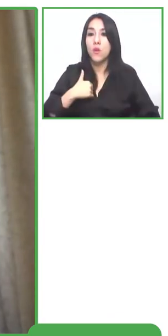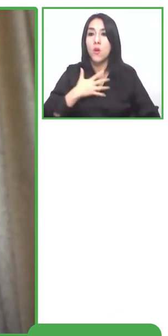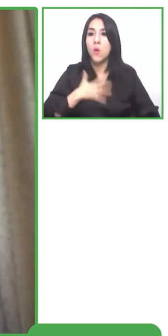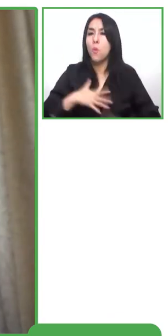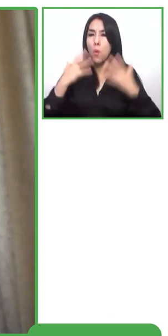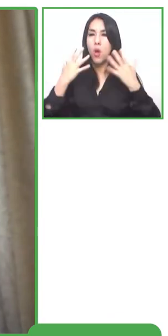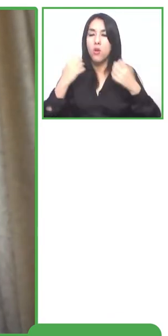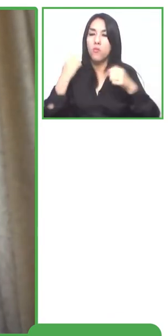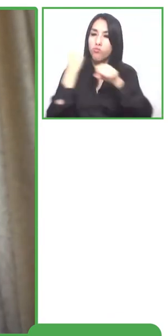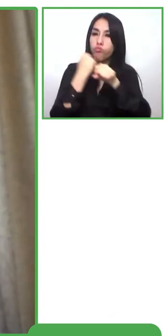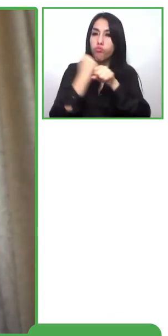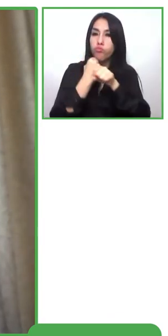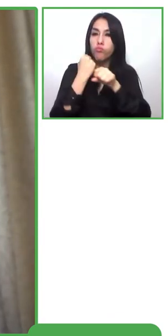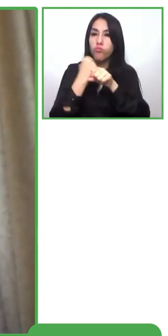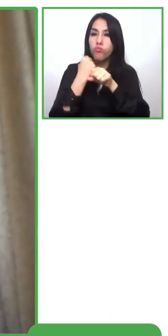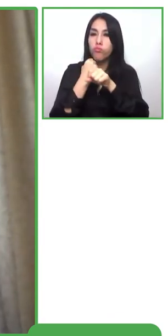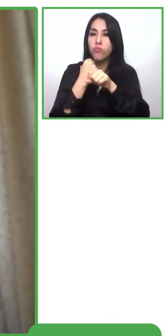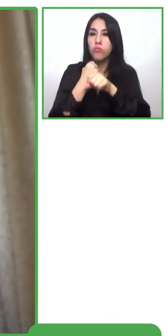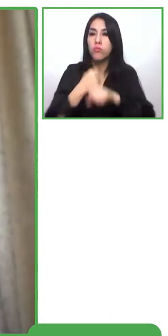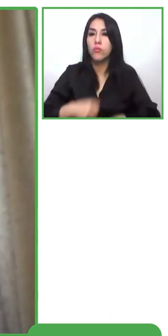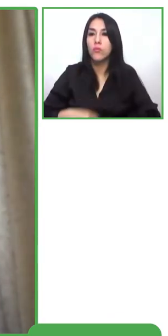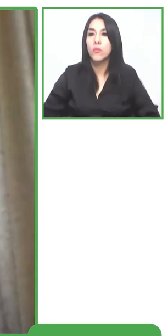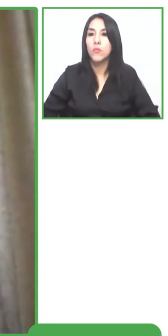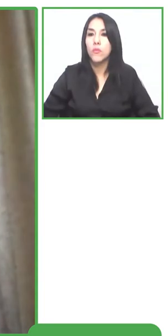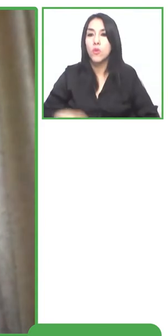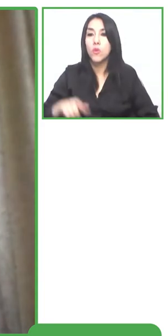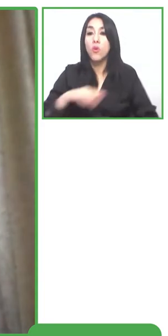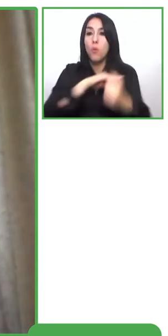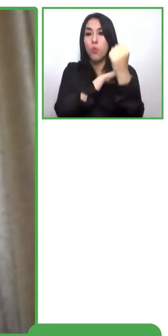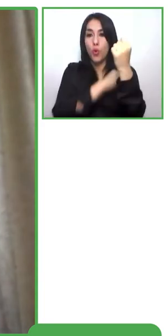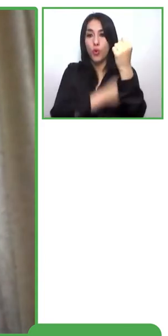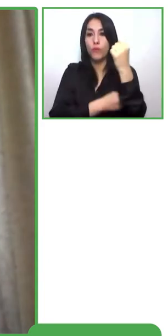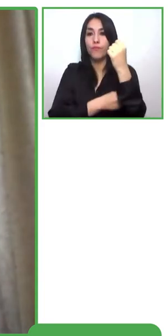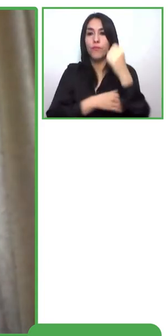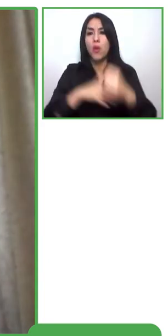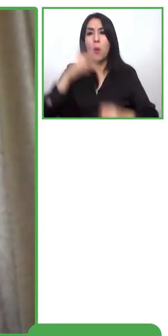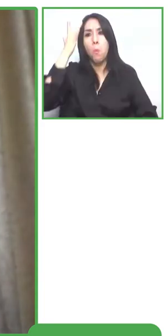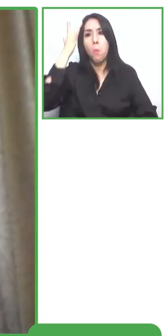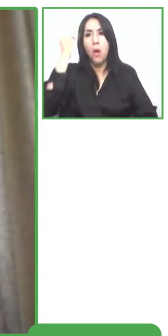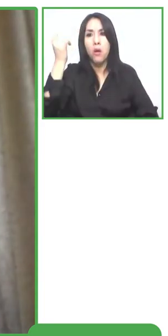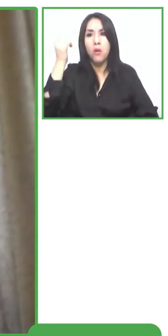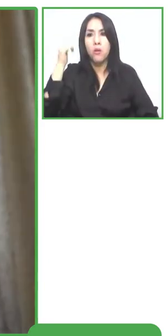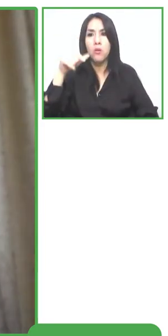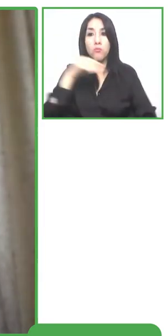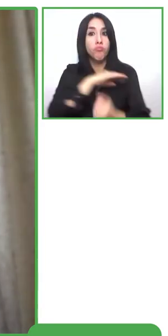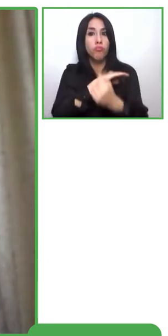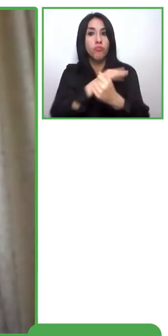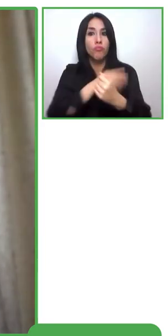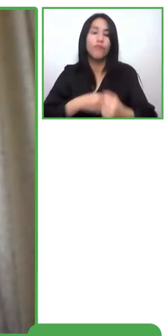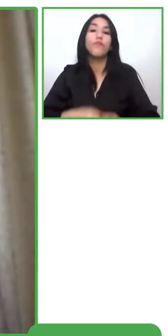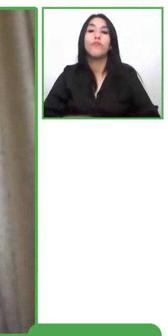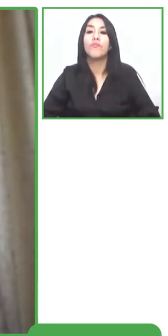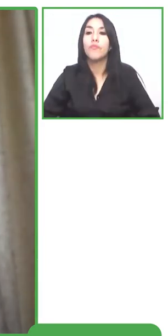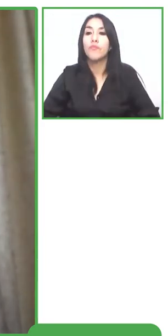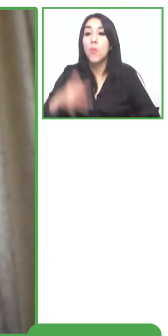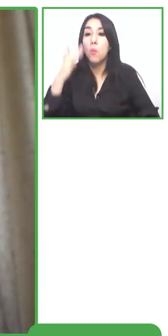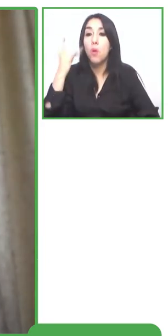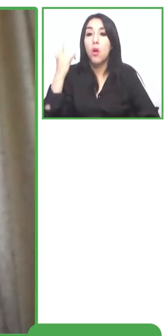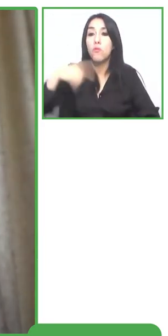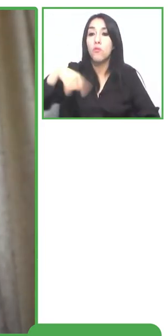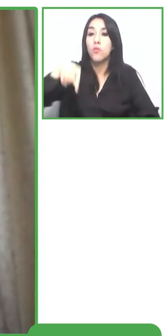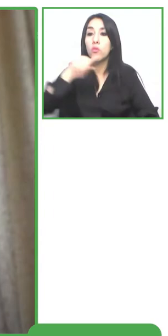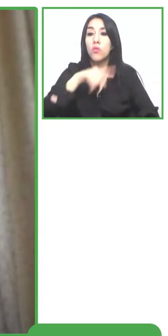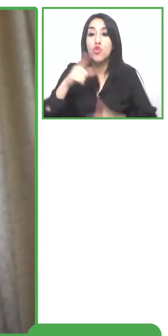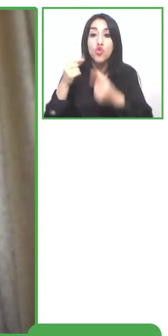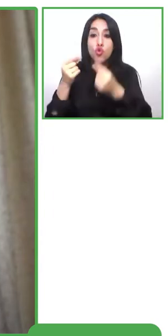empower themselves. Why is it important to speak about empowerment? Precisely to make our